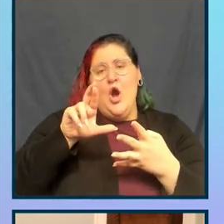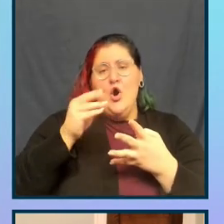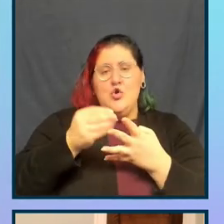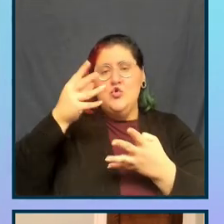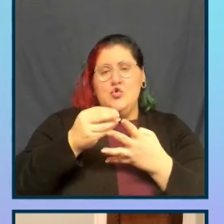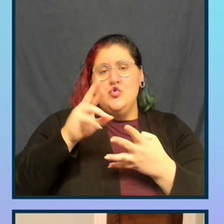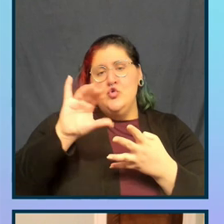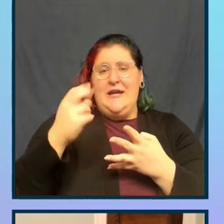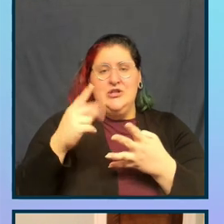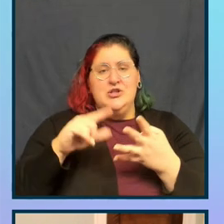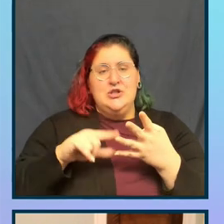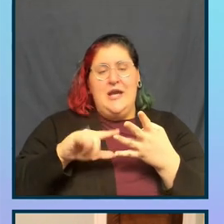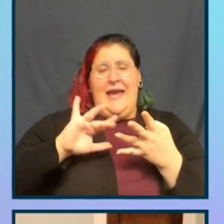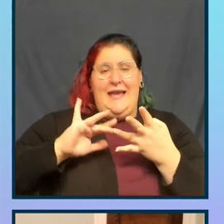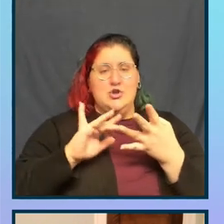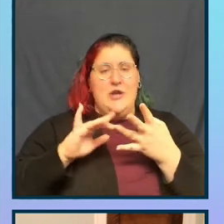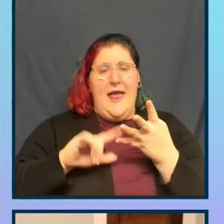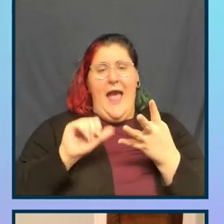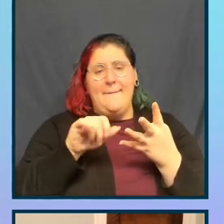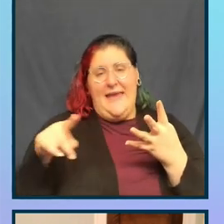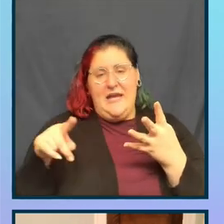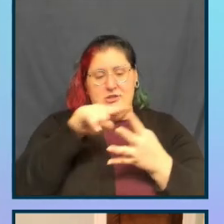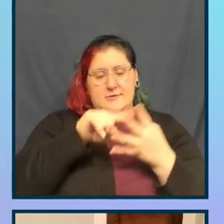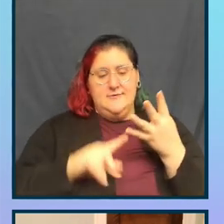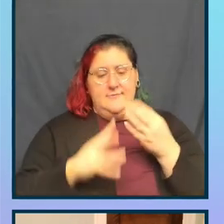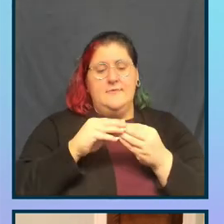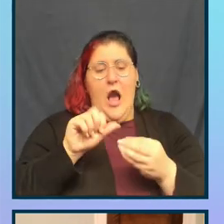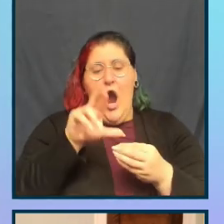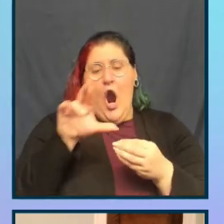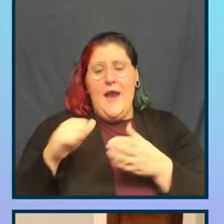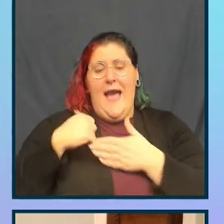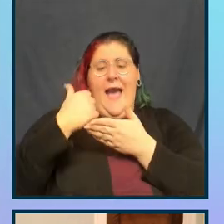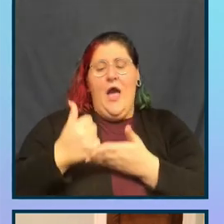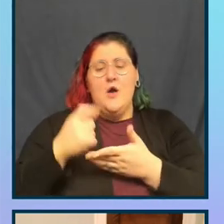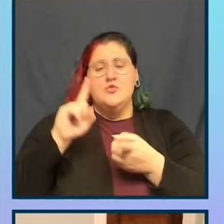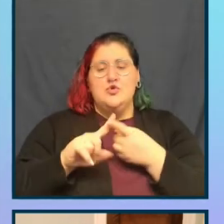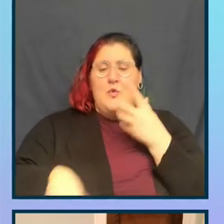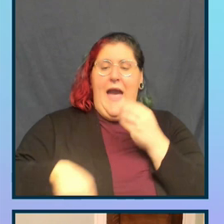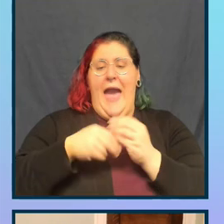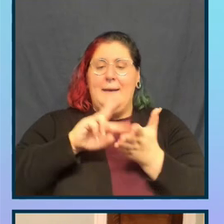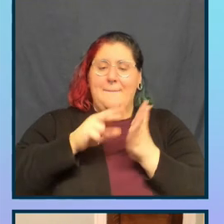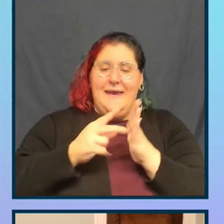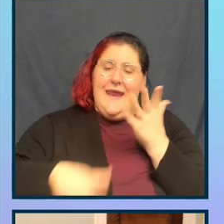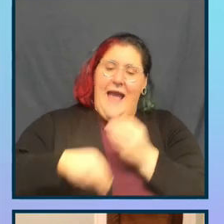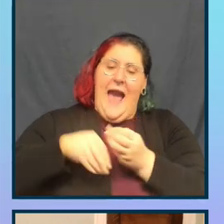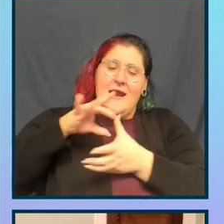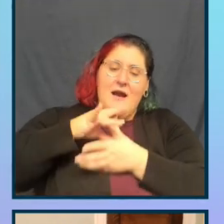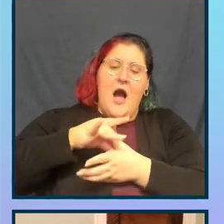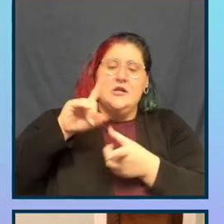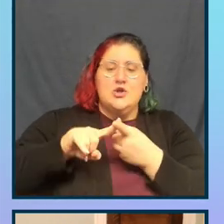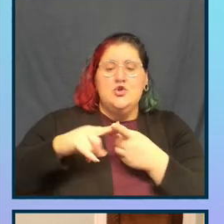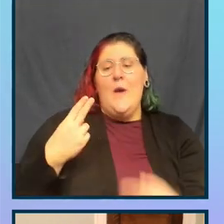HTML attributes that were introduced that help to add meaning and context to HTML markup that default